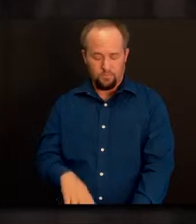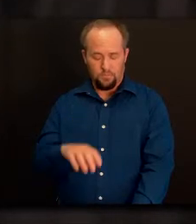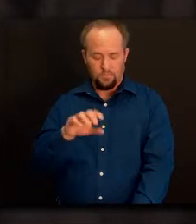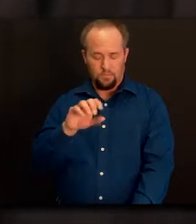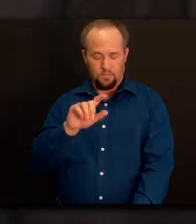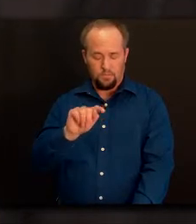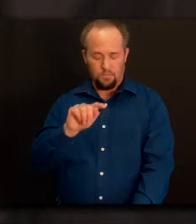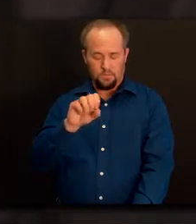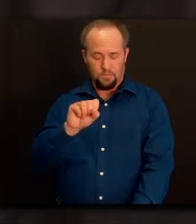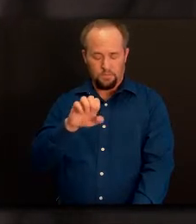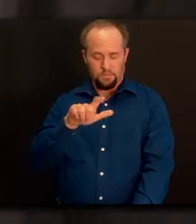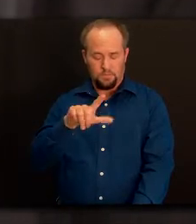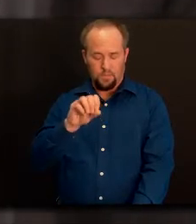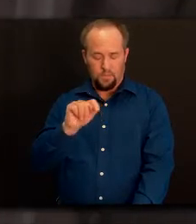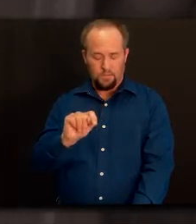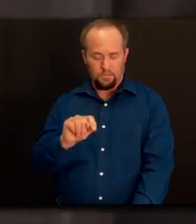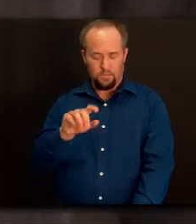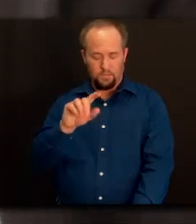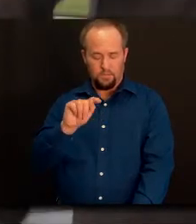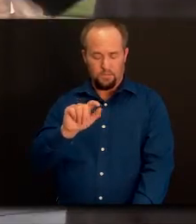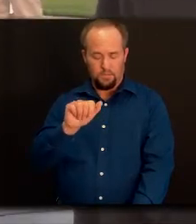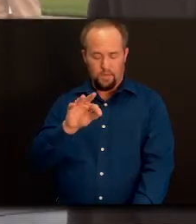Zelot Solomon Taffeta.